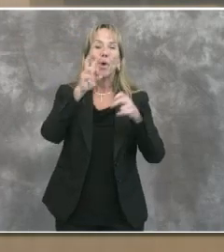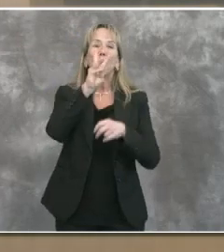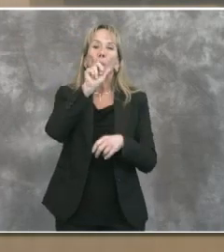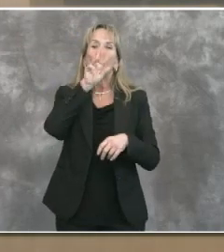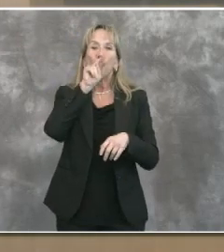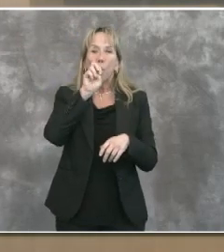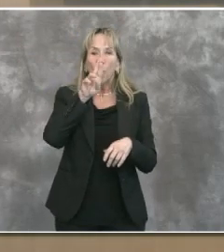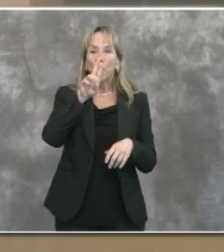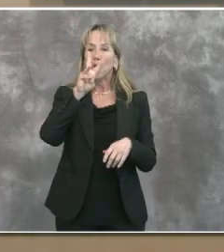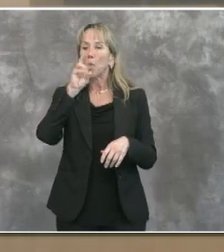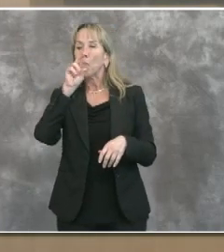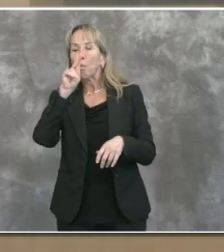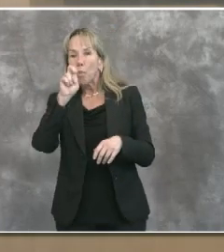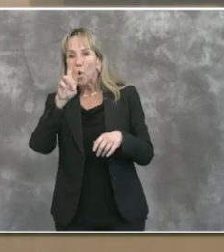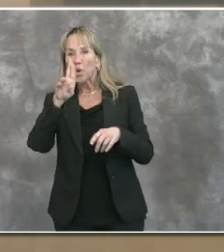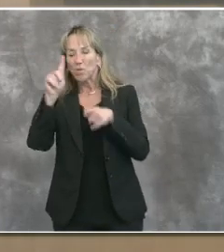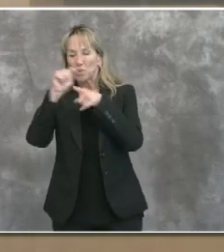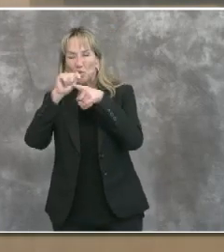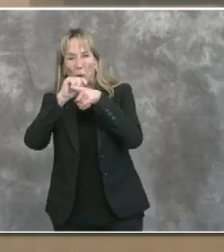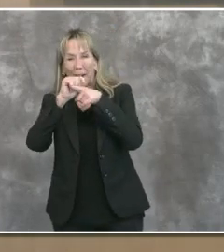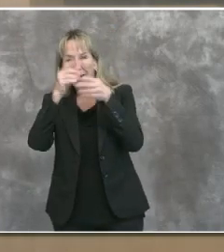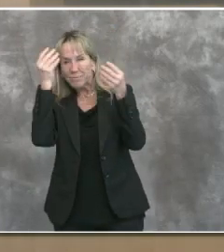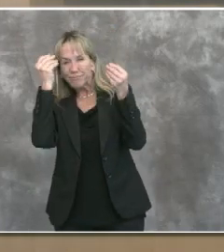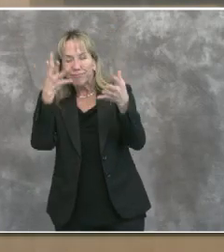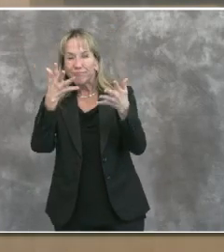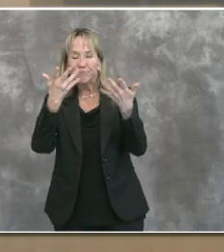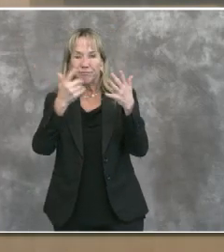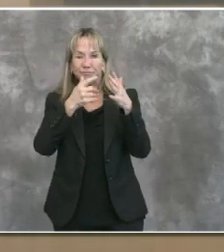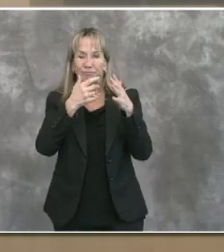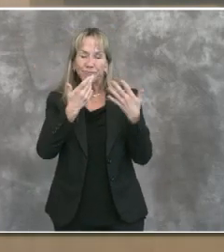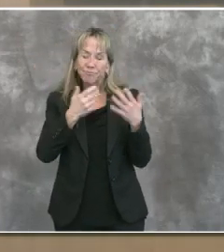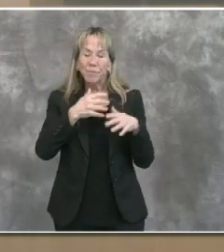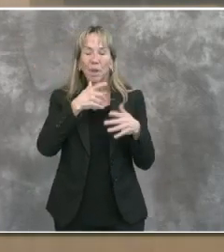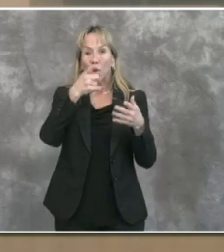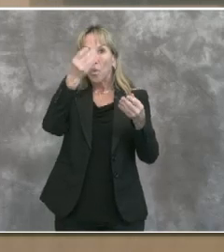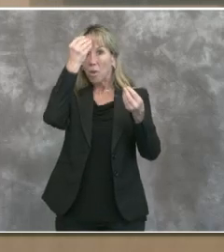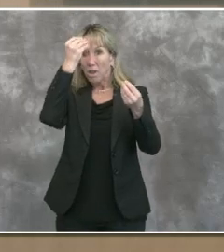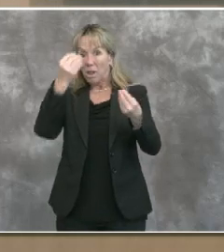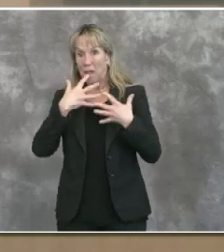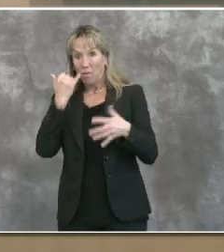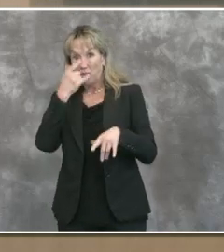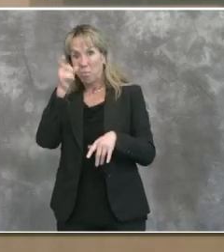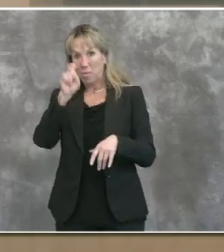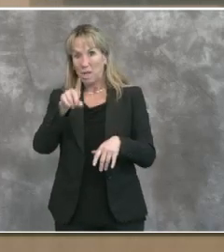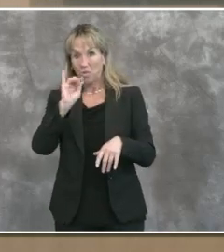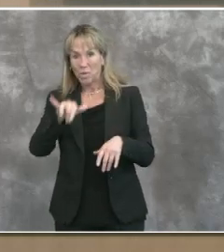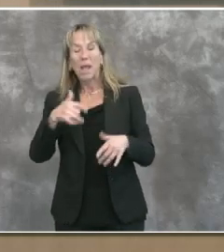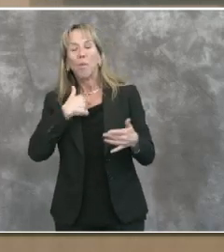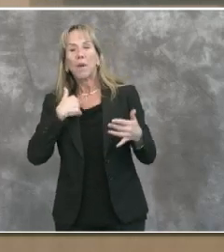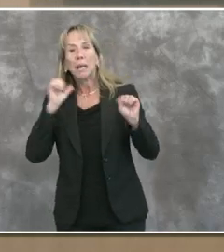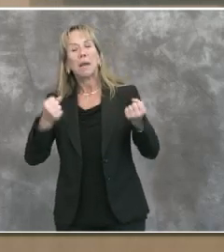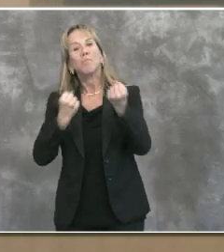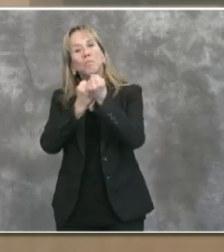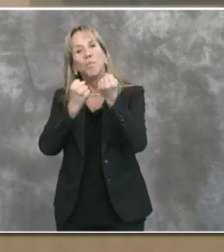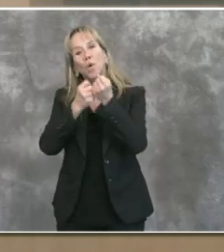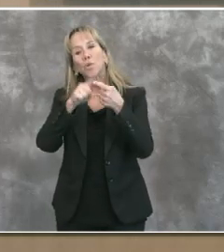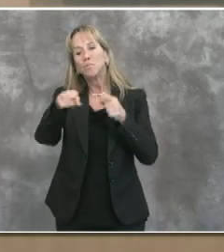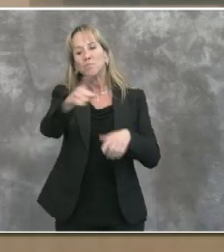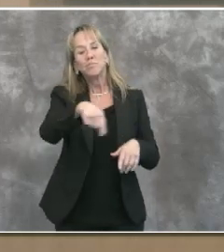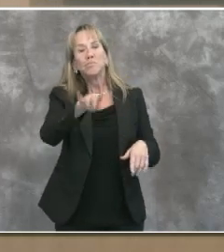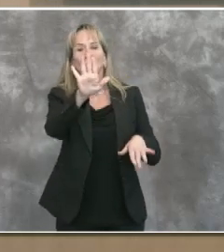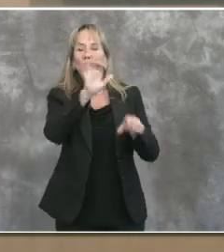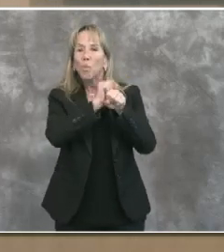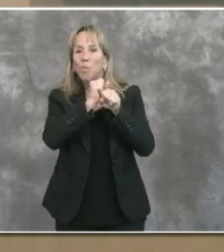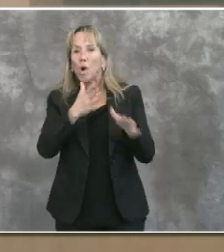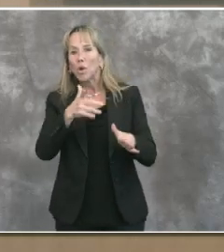Adjustment Retraining Notice, and let us know so that we can reach out to you and provide supports to your workers,